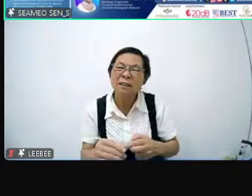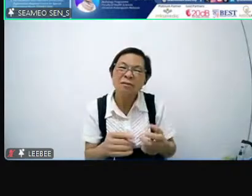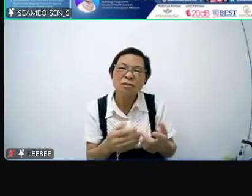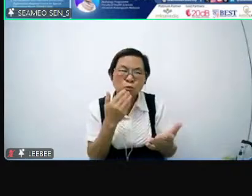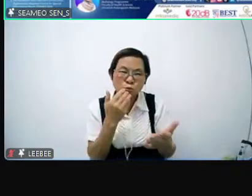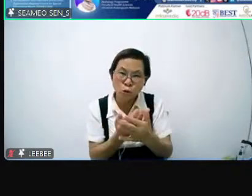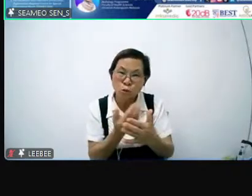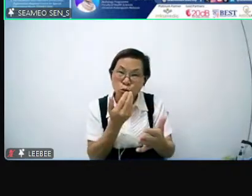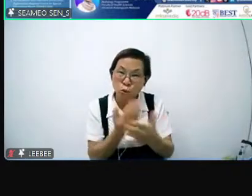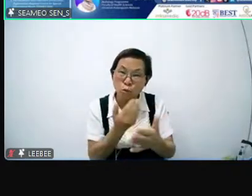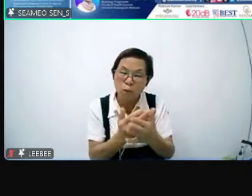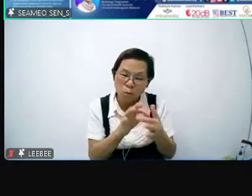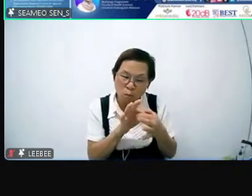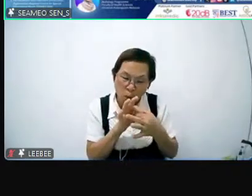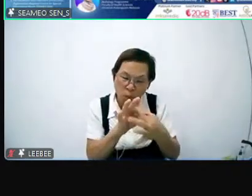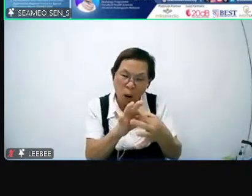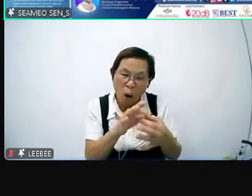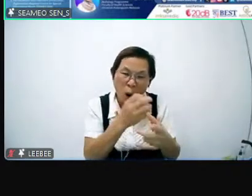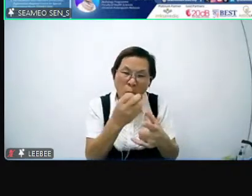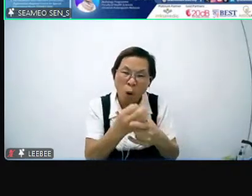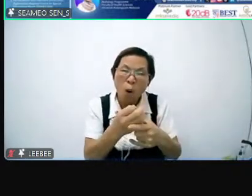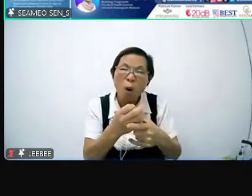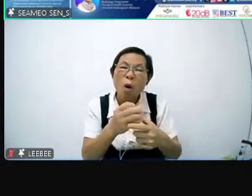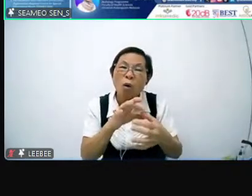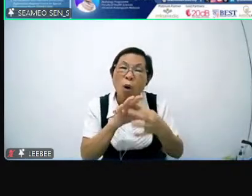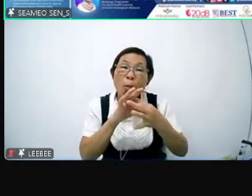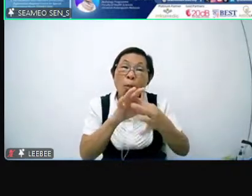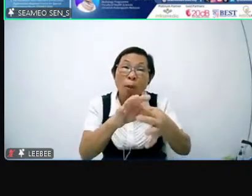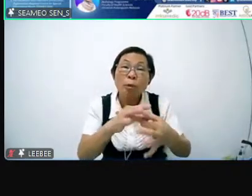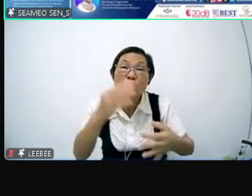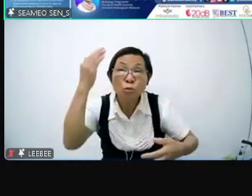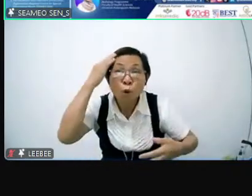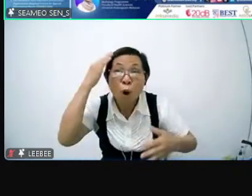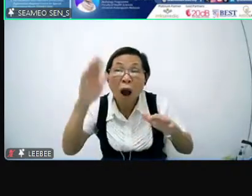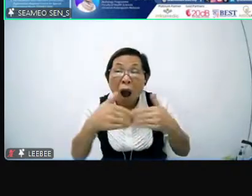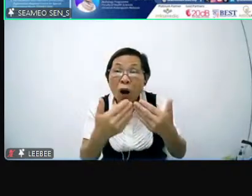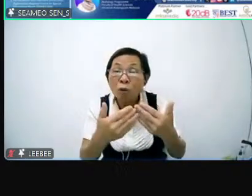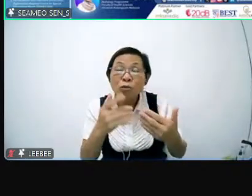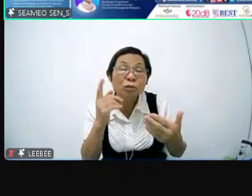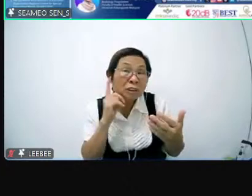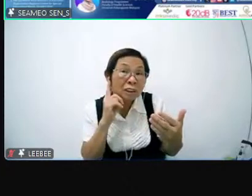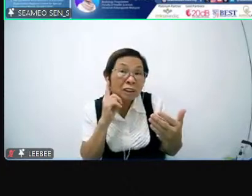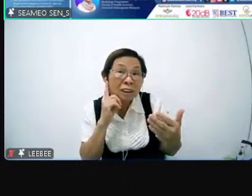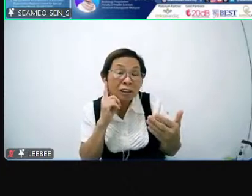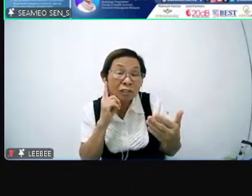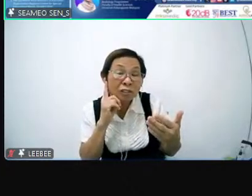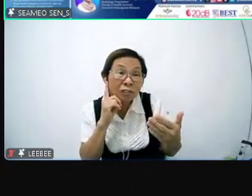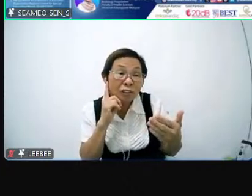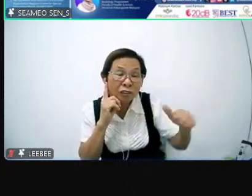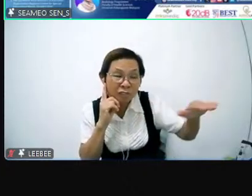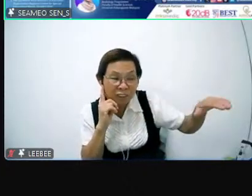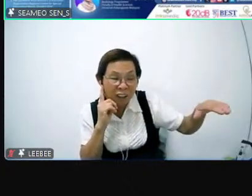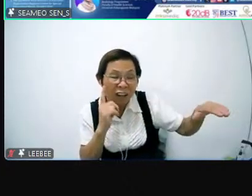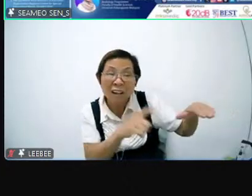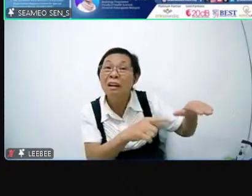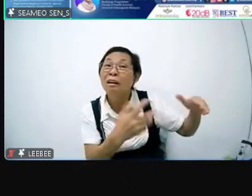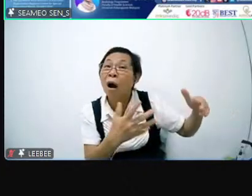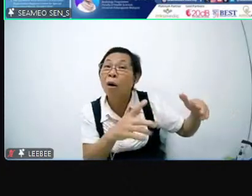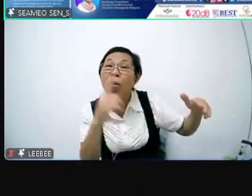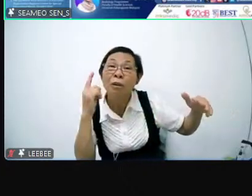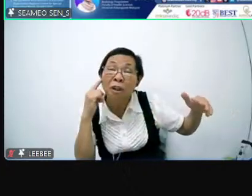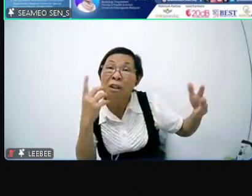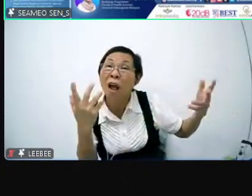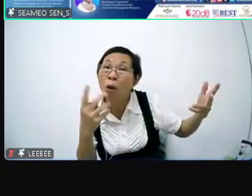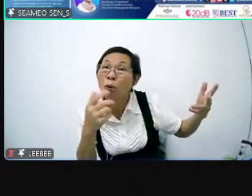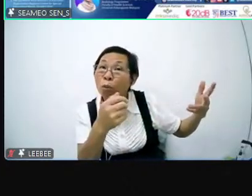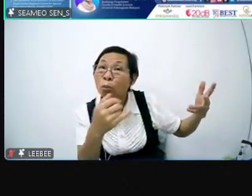to collaborate on meetings timely to know how's the status of hearing of the child and what